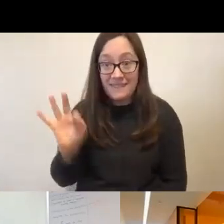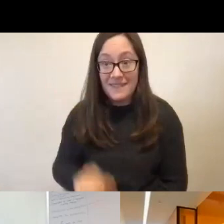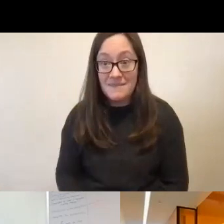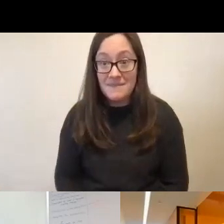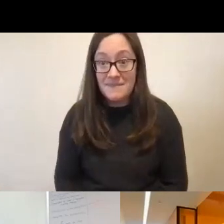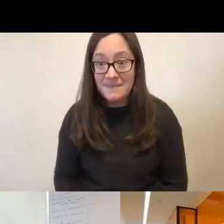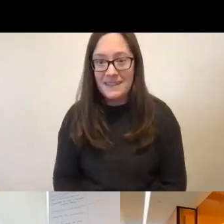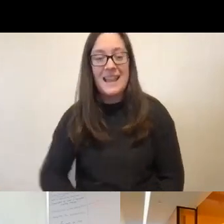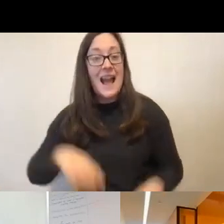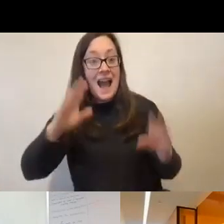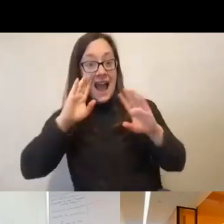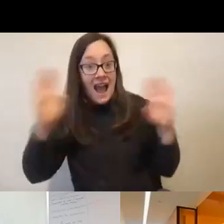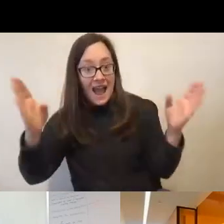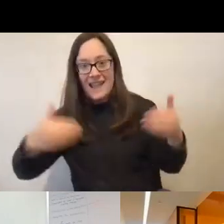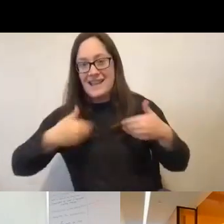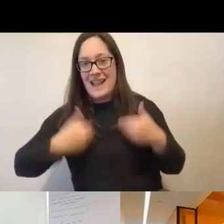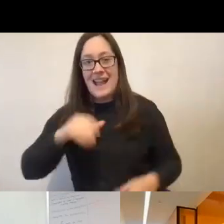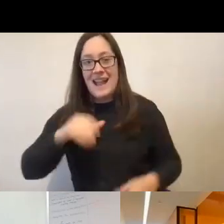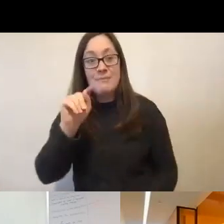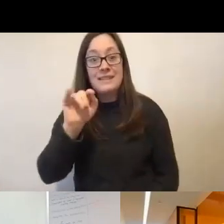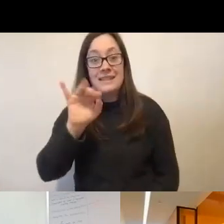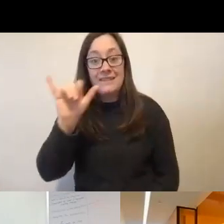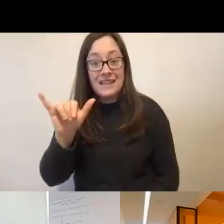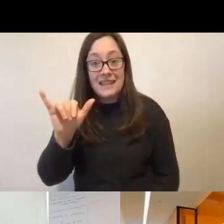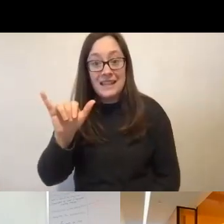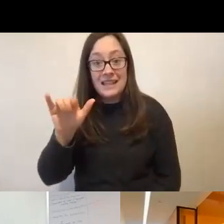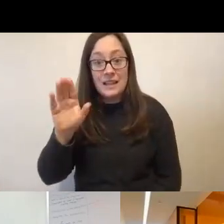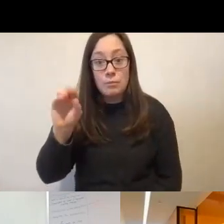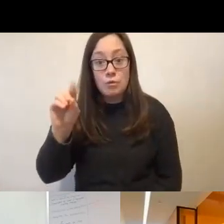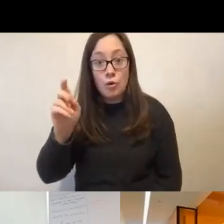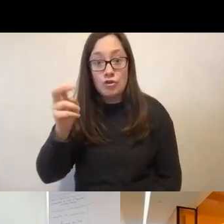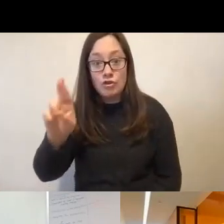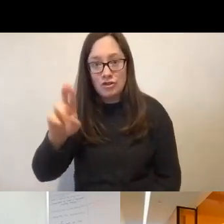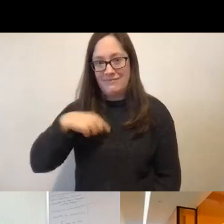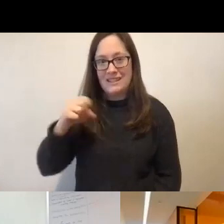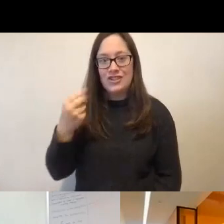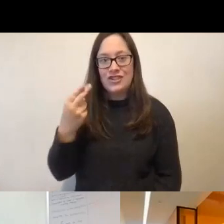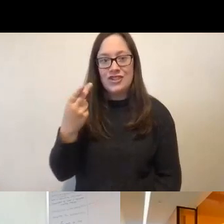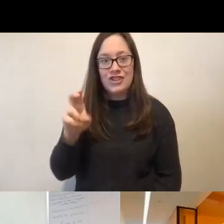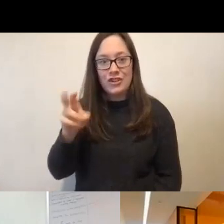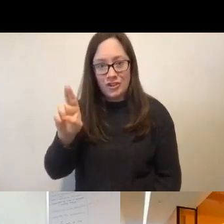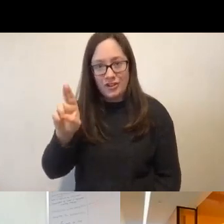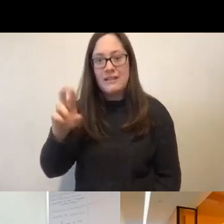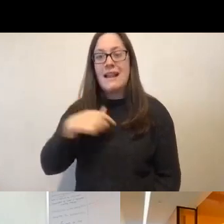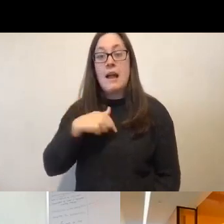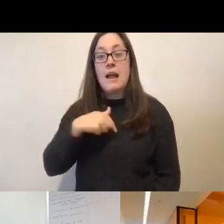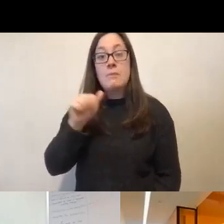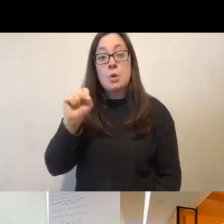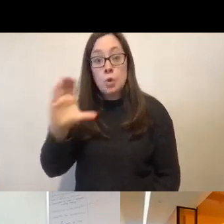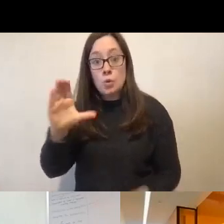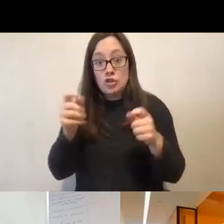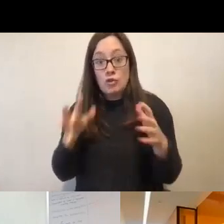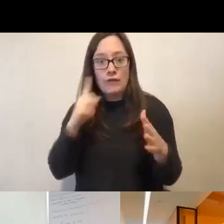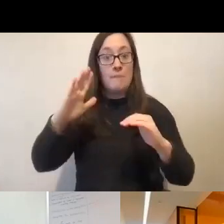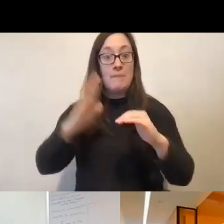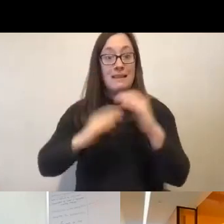Hi everyone, I'm Tiffany Brodner. I use she, her pronouns. I work as the Associate Director for Building Operations